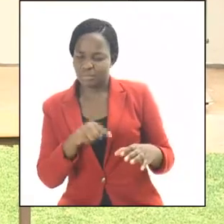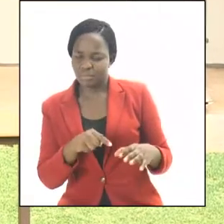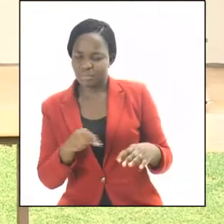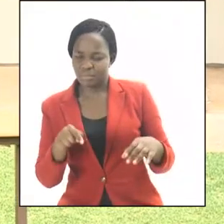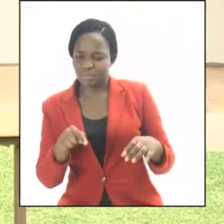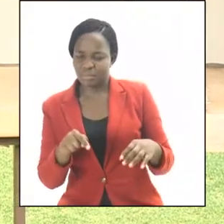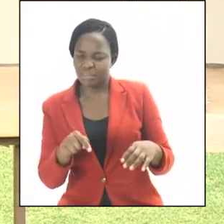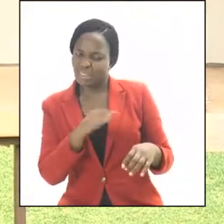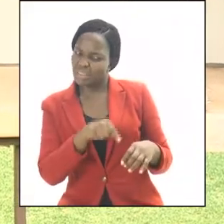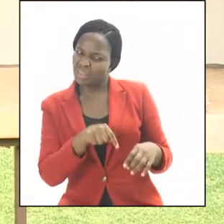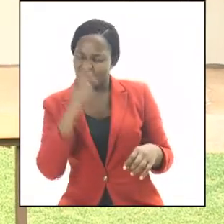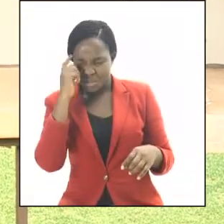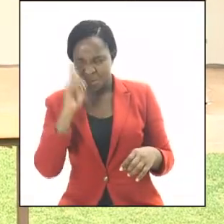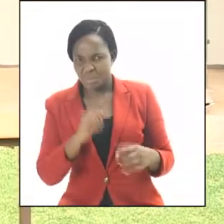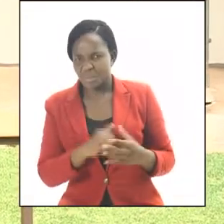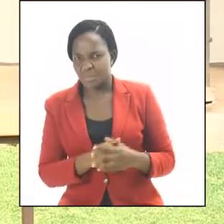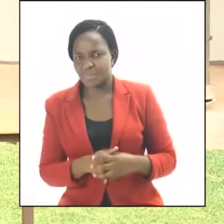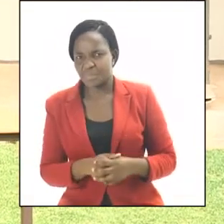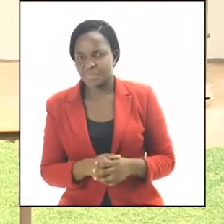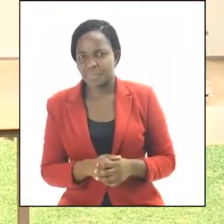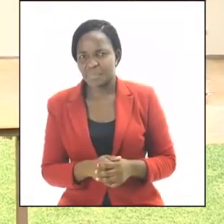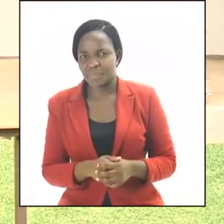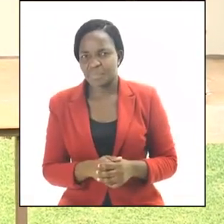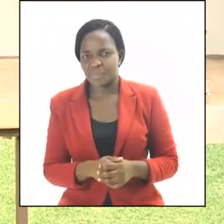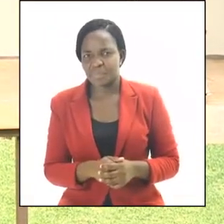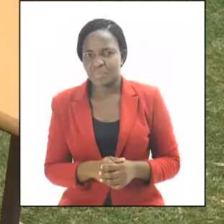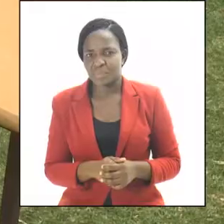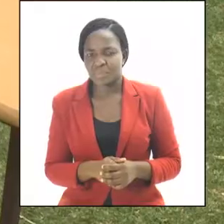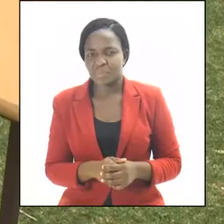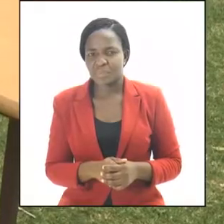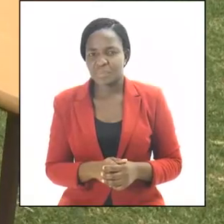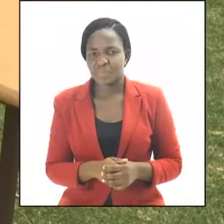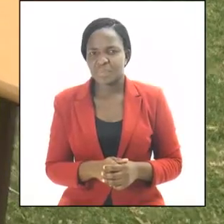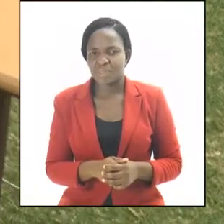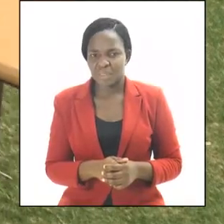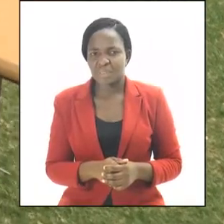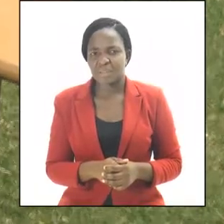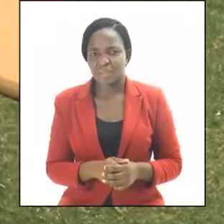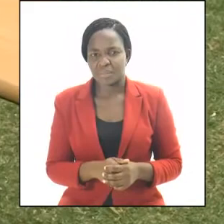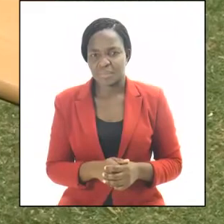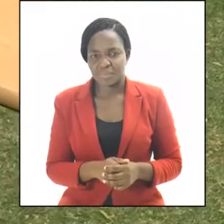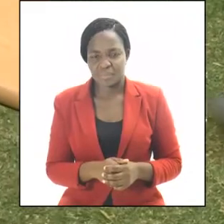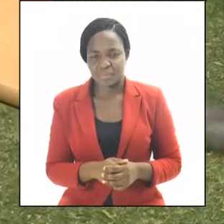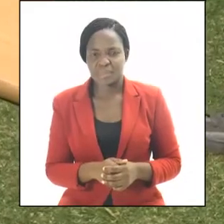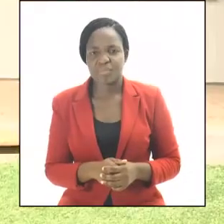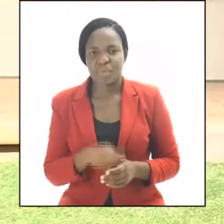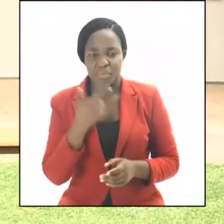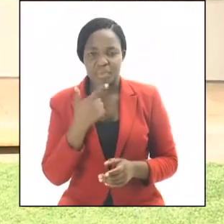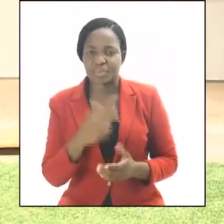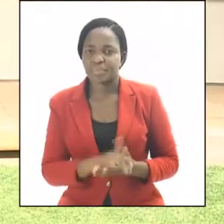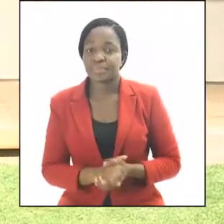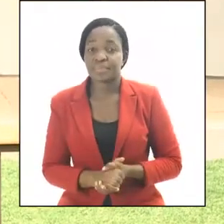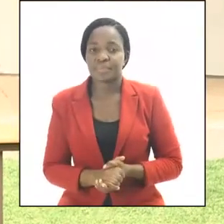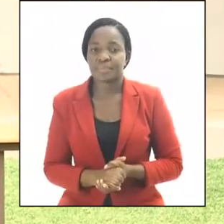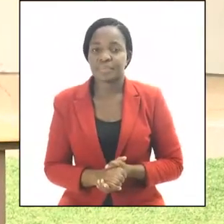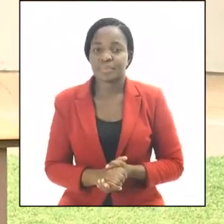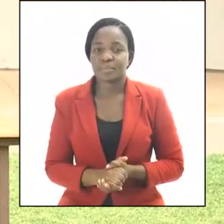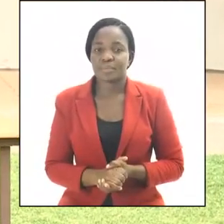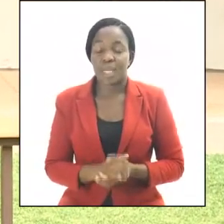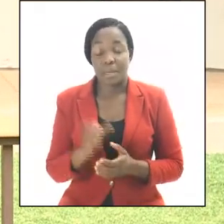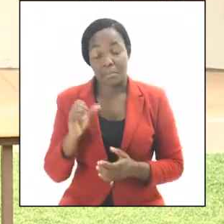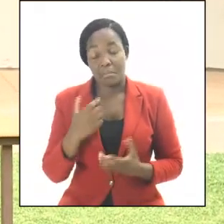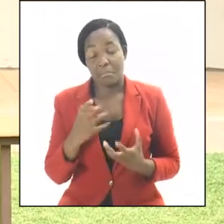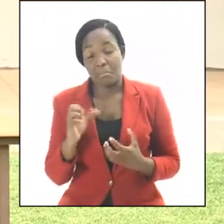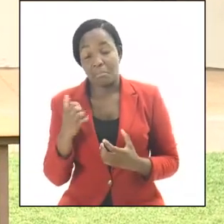shape of this desk surface is? I think it's a trapezium. Thank you. Thank you. I think I need about 2